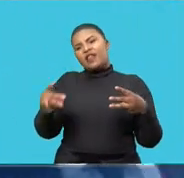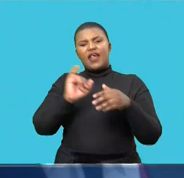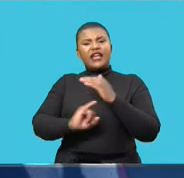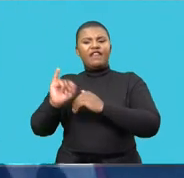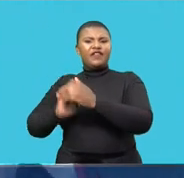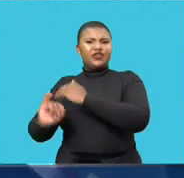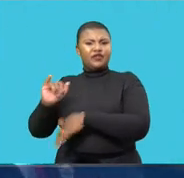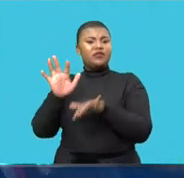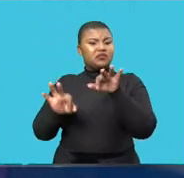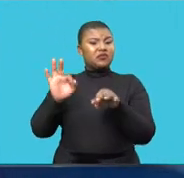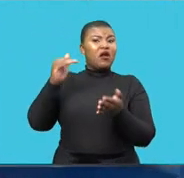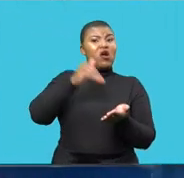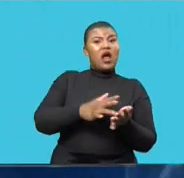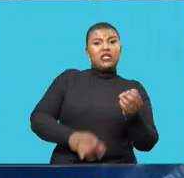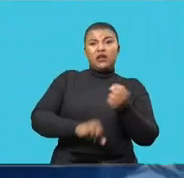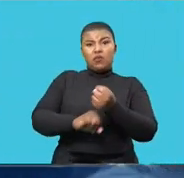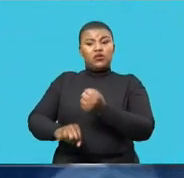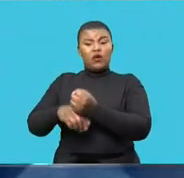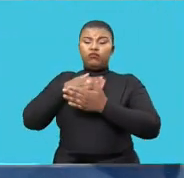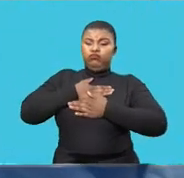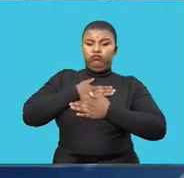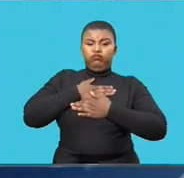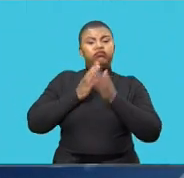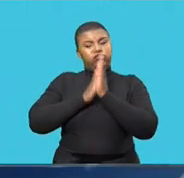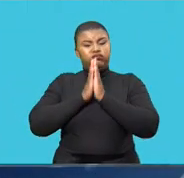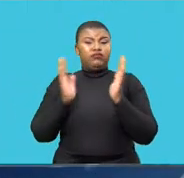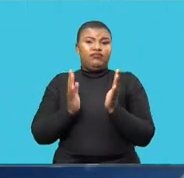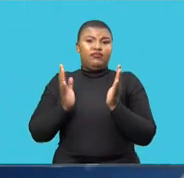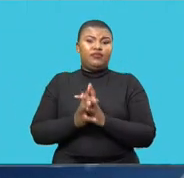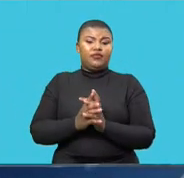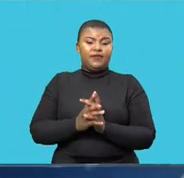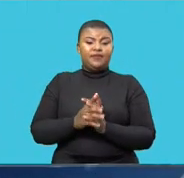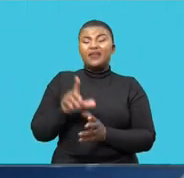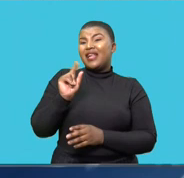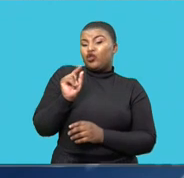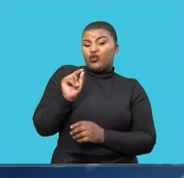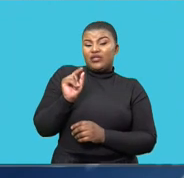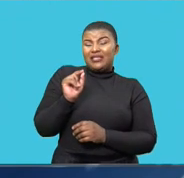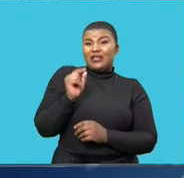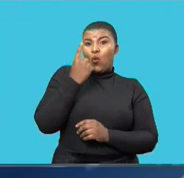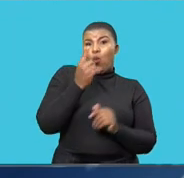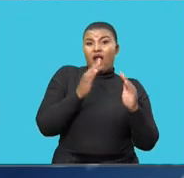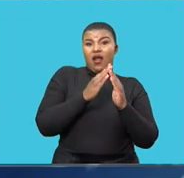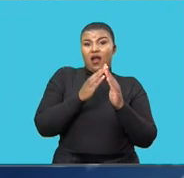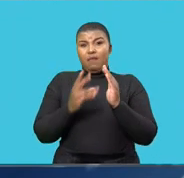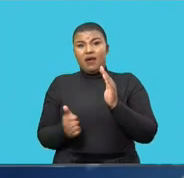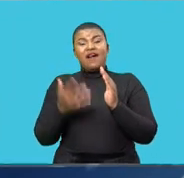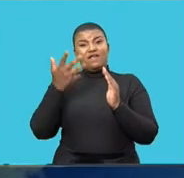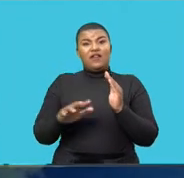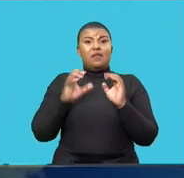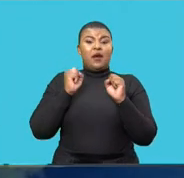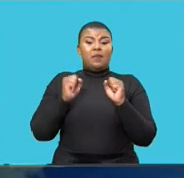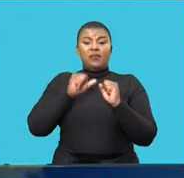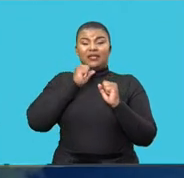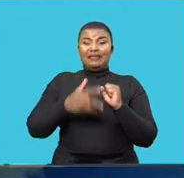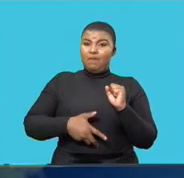show their support and, you know, give words of encouragement. You know, the interesting part is that one neighbor spoke about how they are